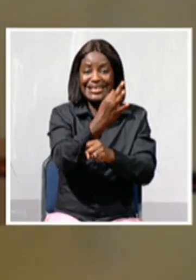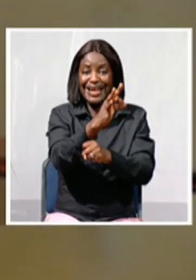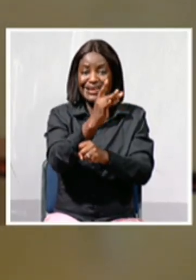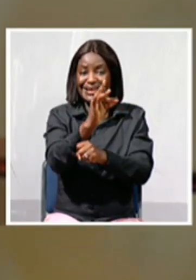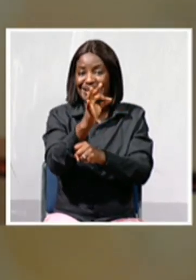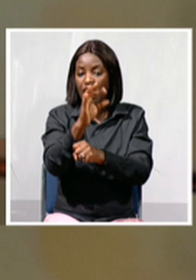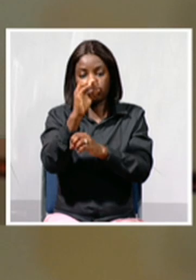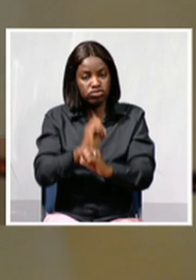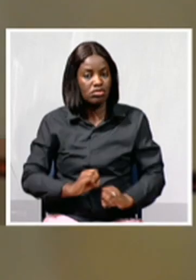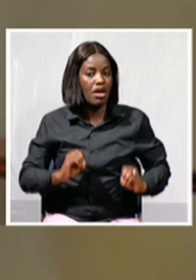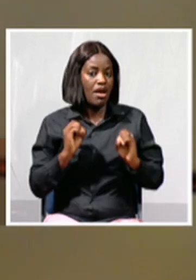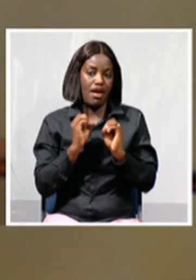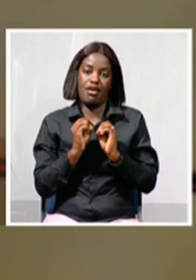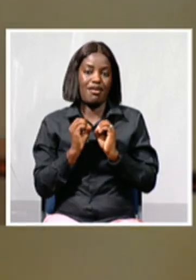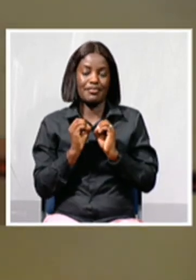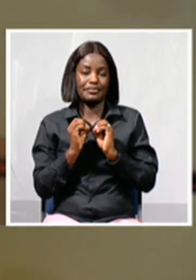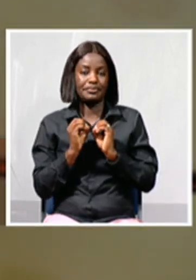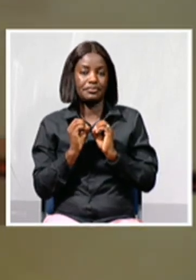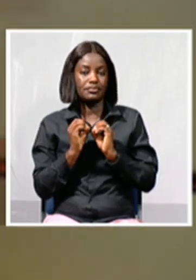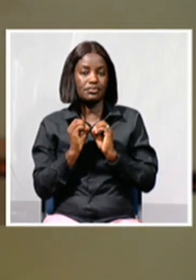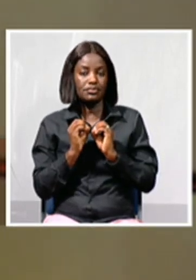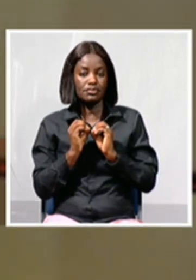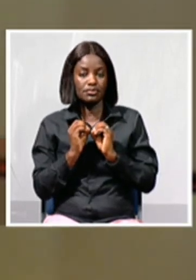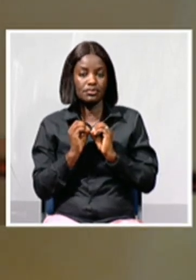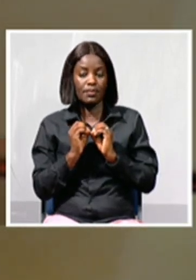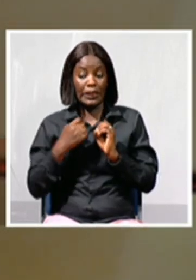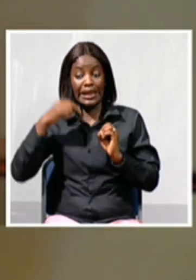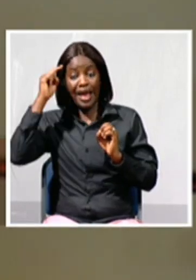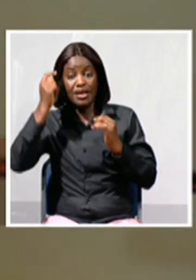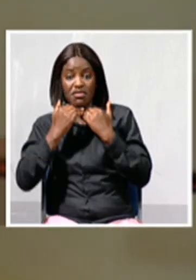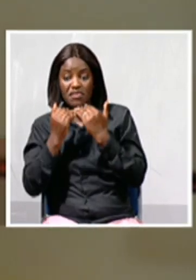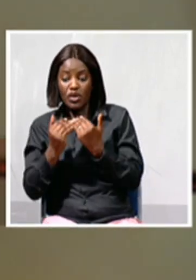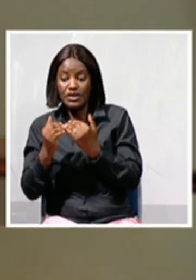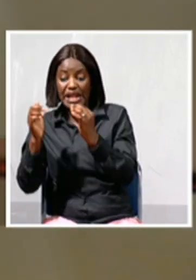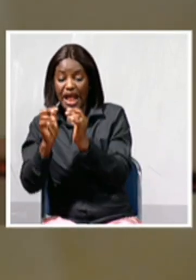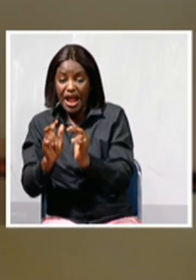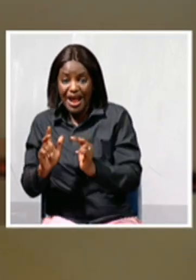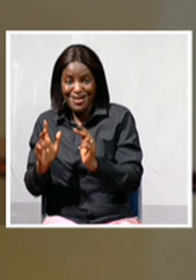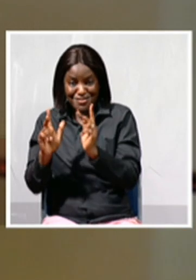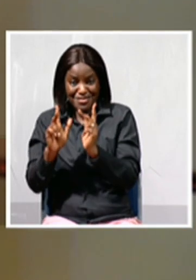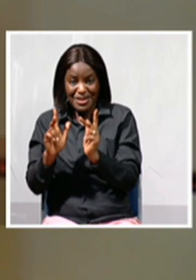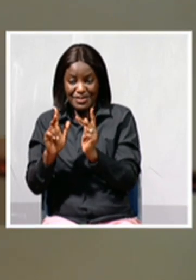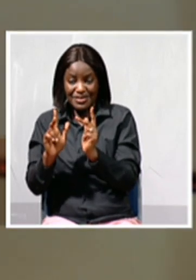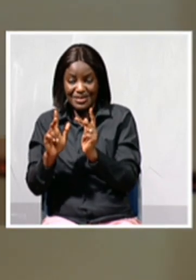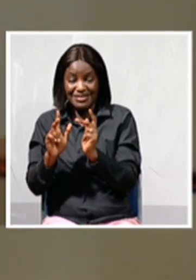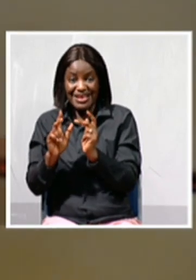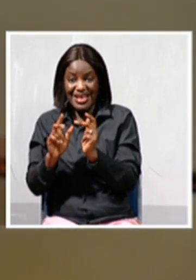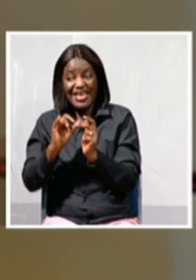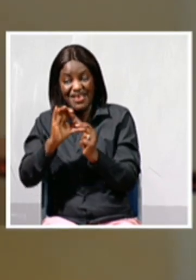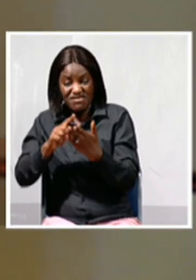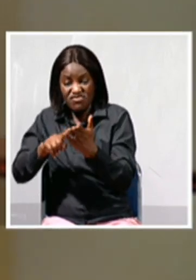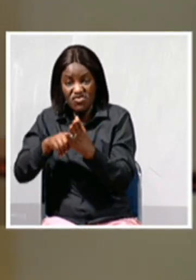think it's important for us also to emphasize that voting is not an end in itself.